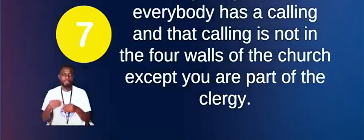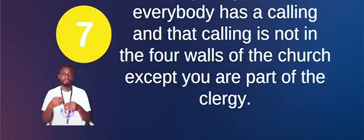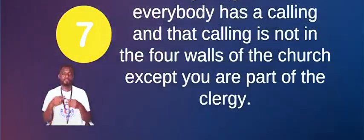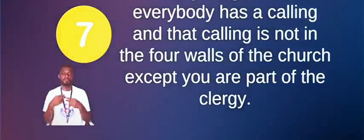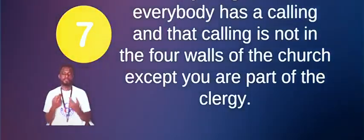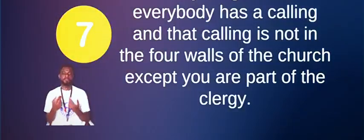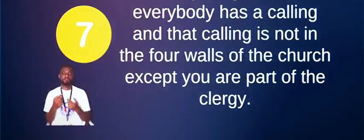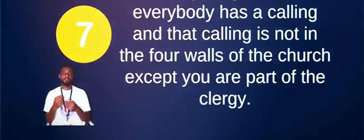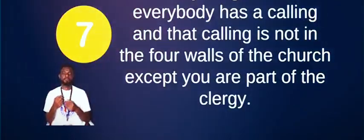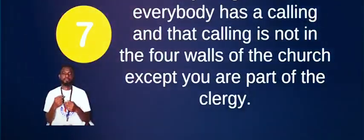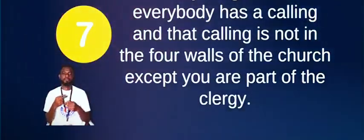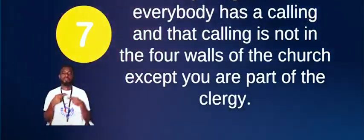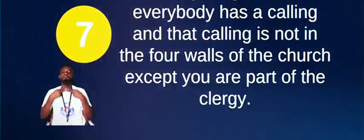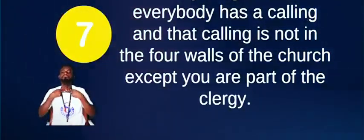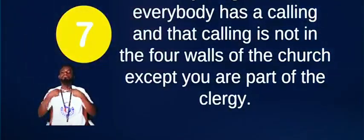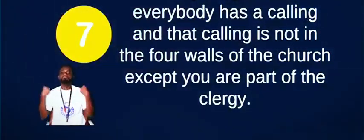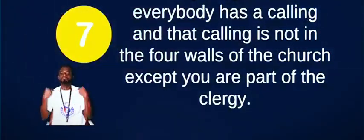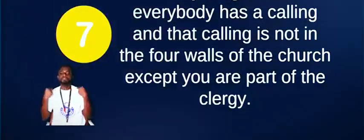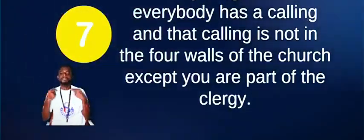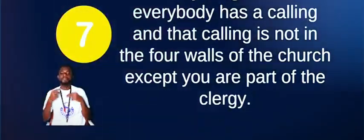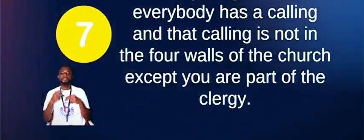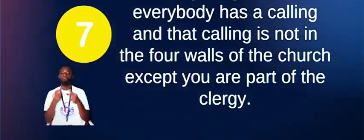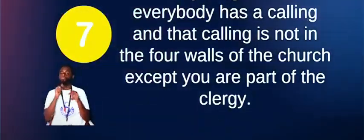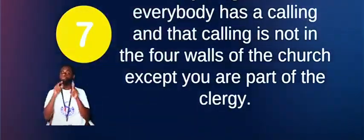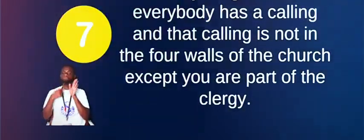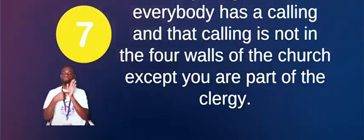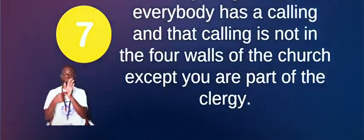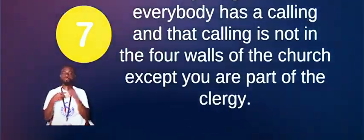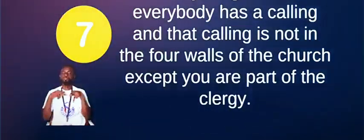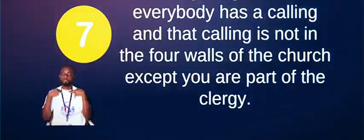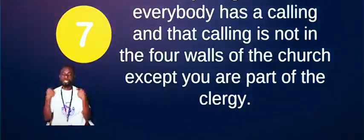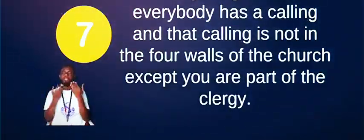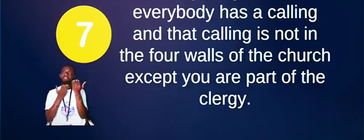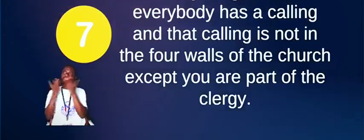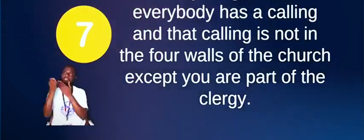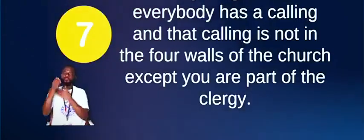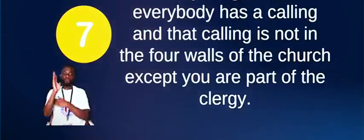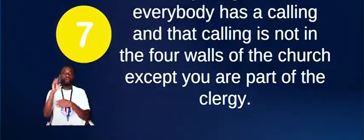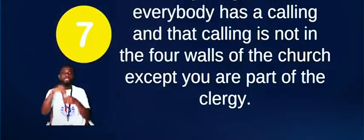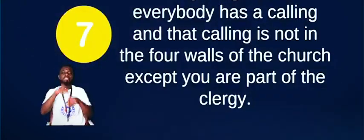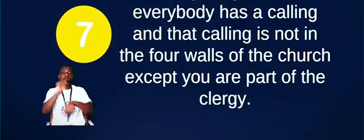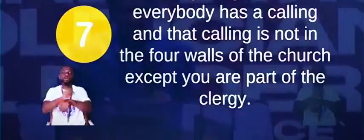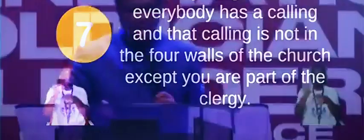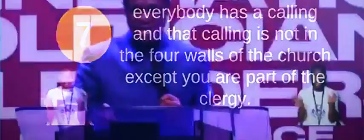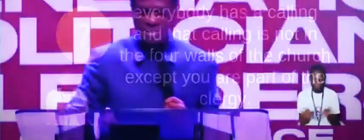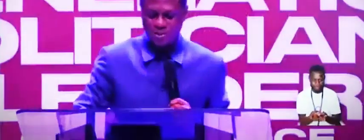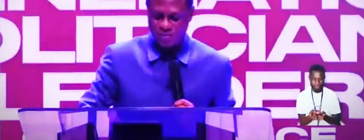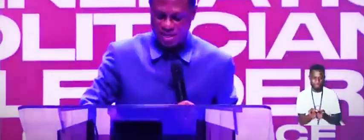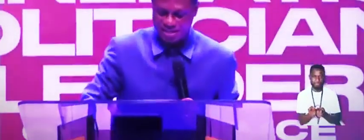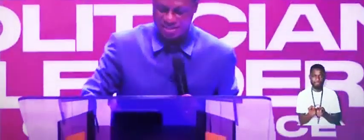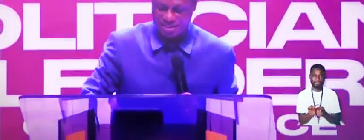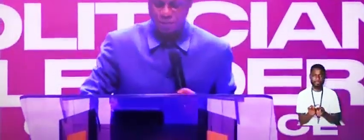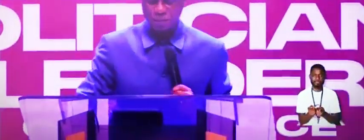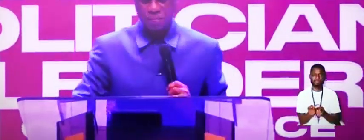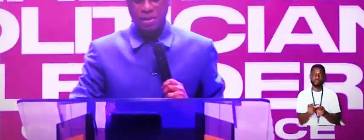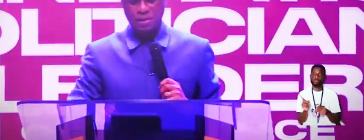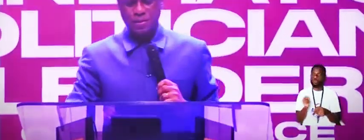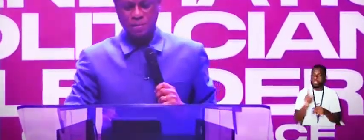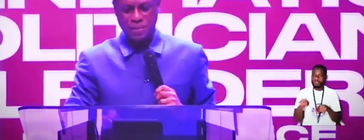clerical, invisible clerical colors, and then they serve God in their